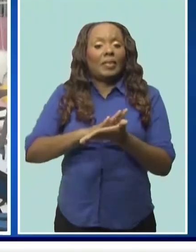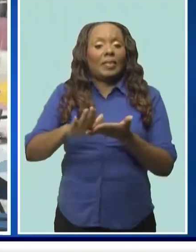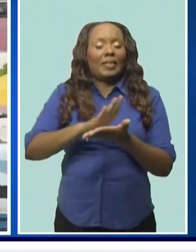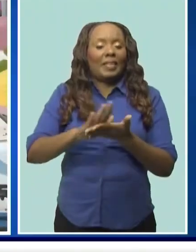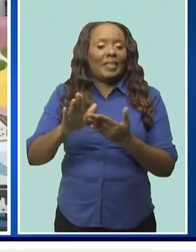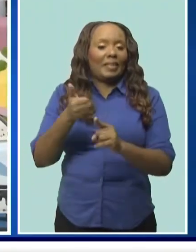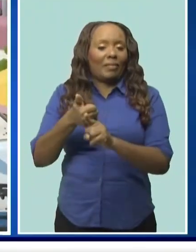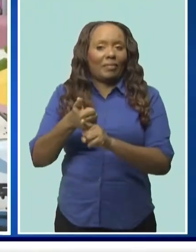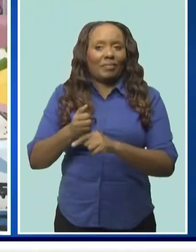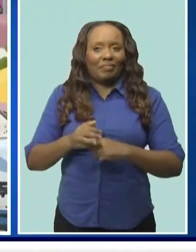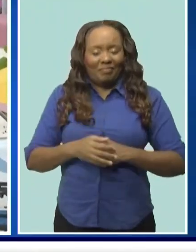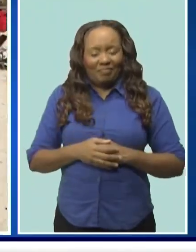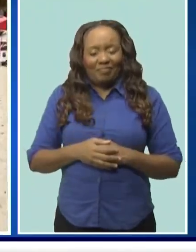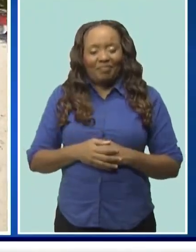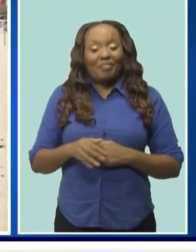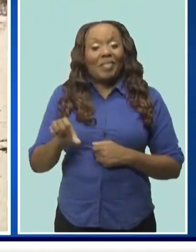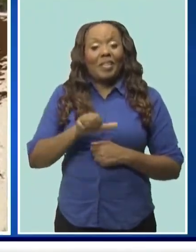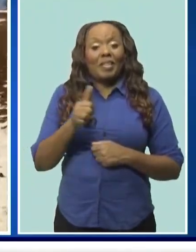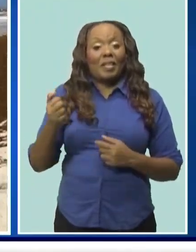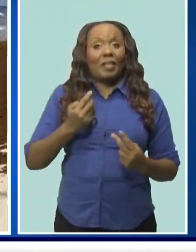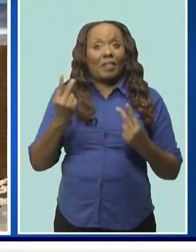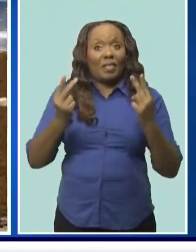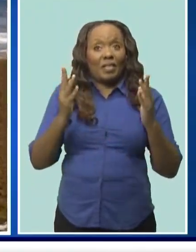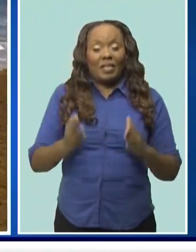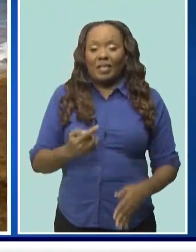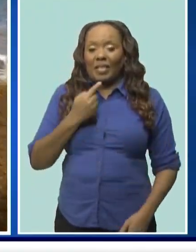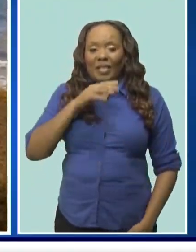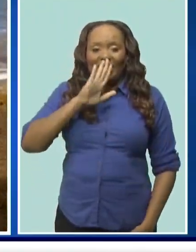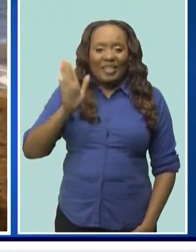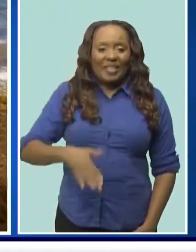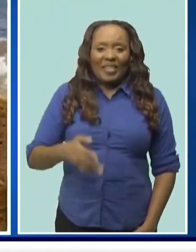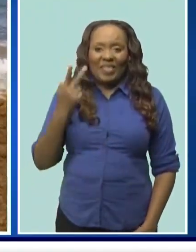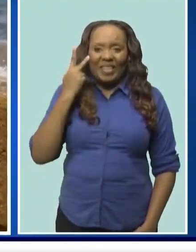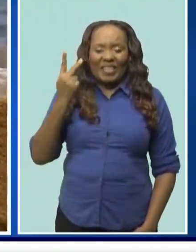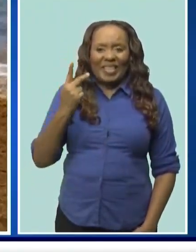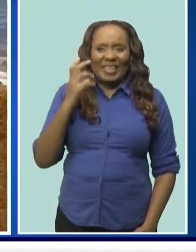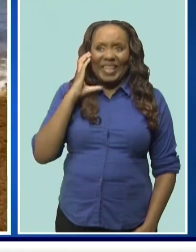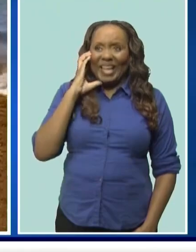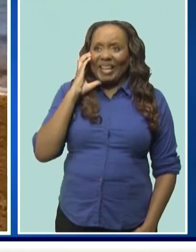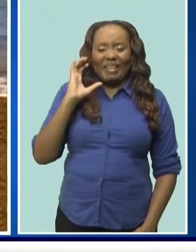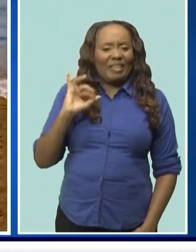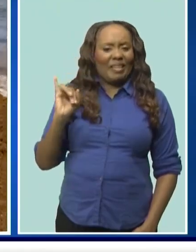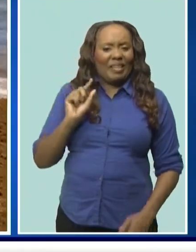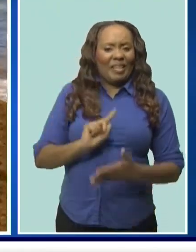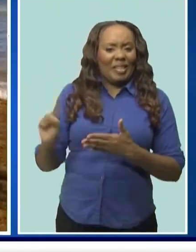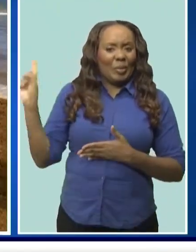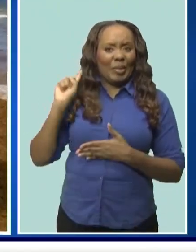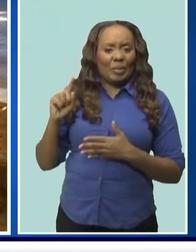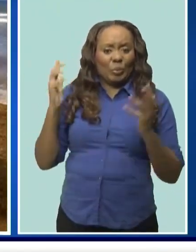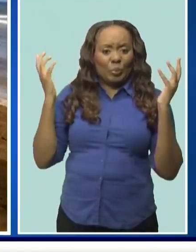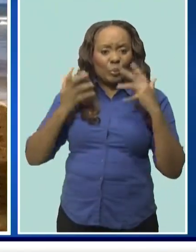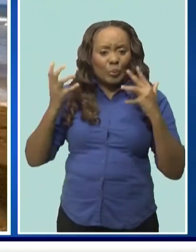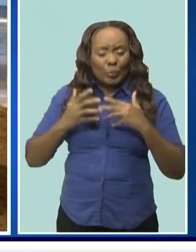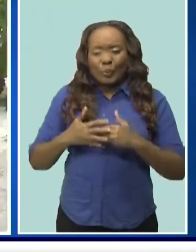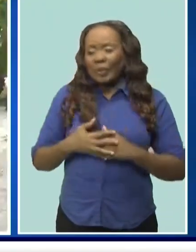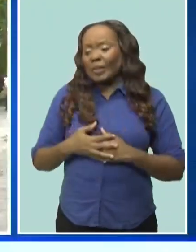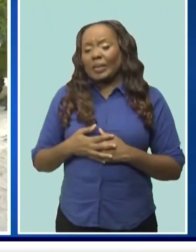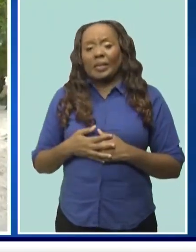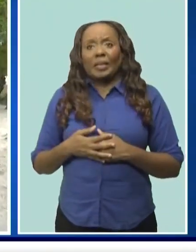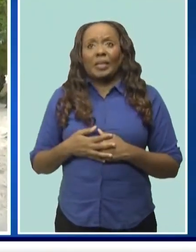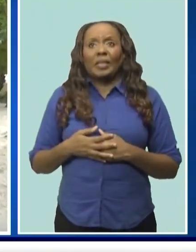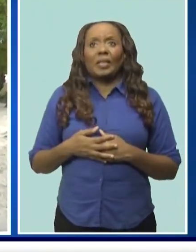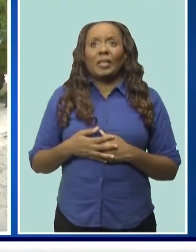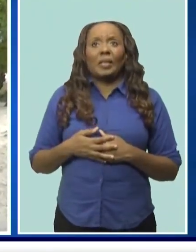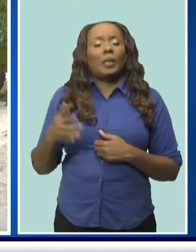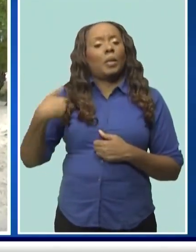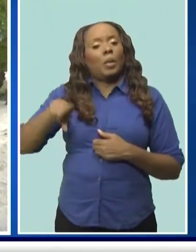UK visitor Jean Sim says she has never seen the seaweed as thick as it was last week. We don't often come in the summer.